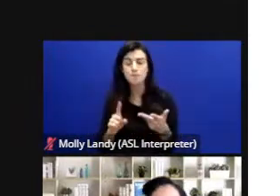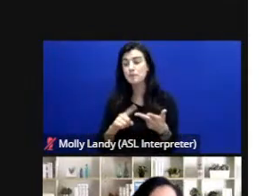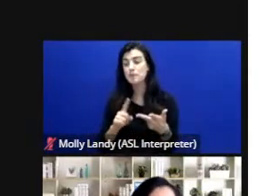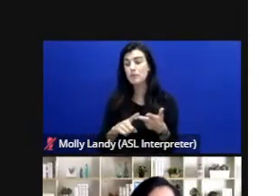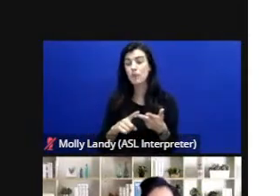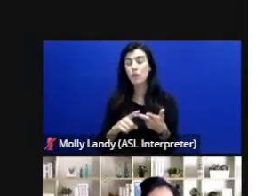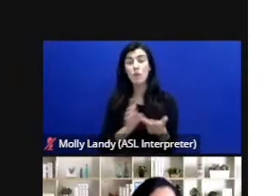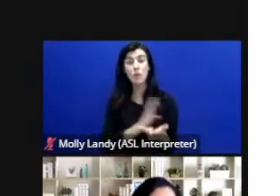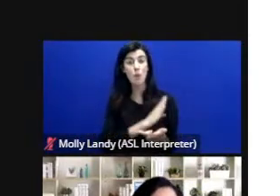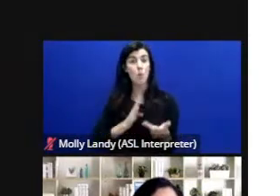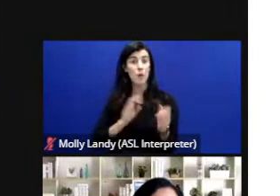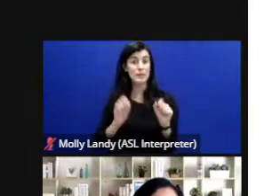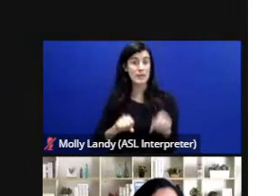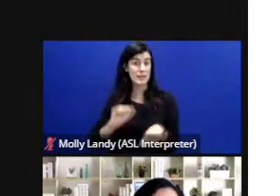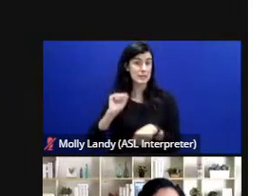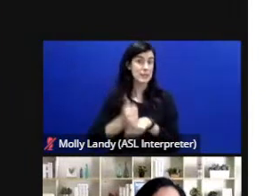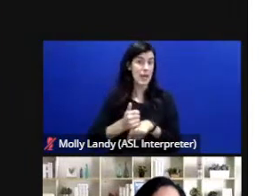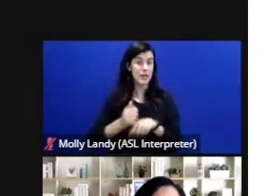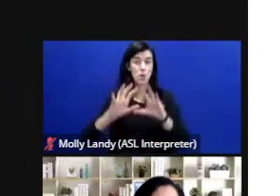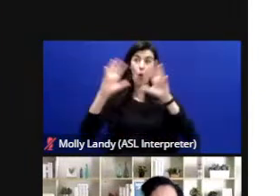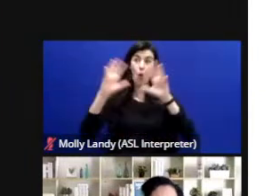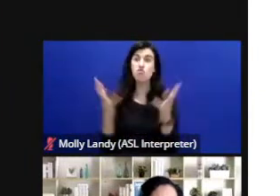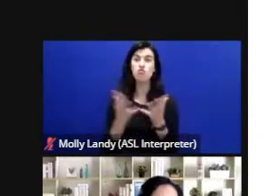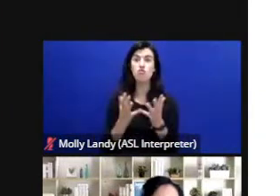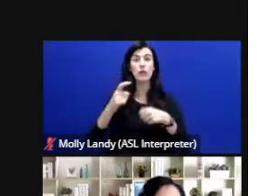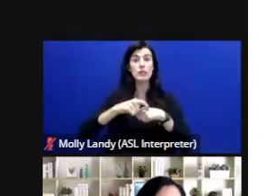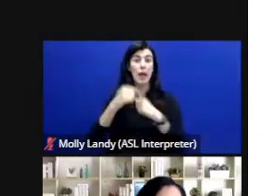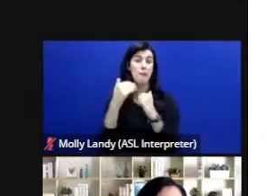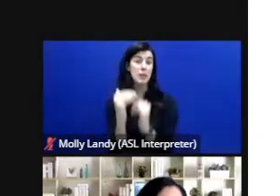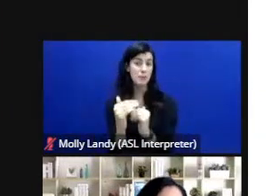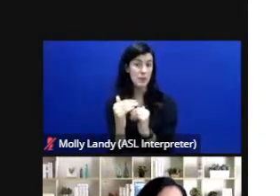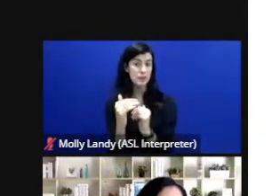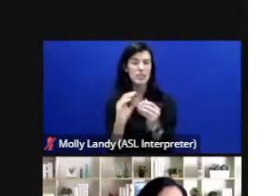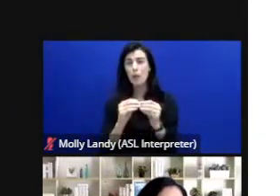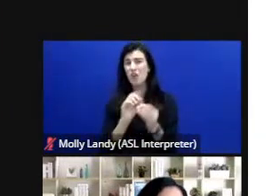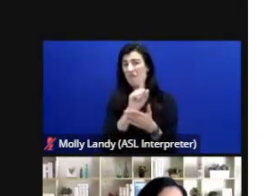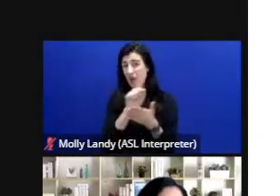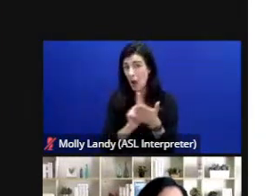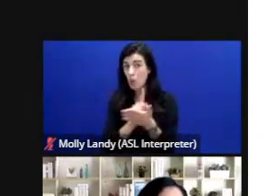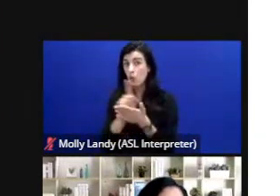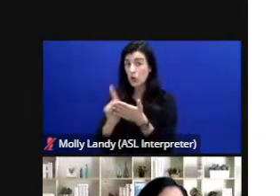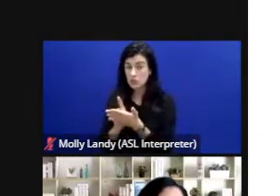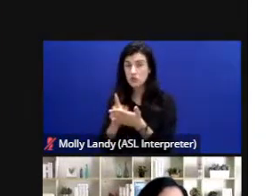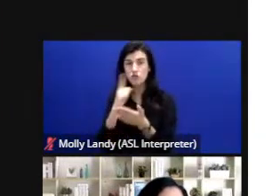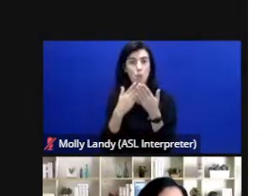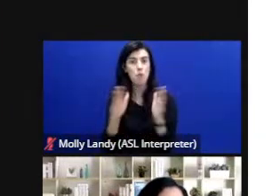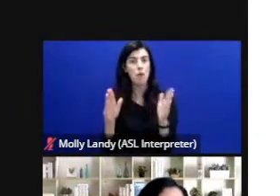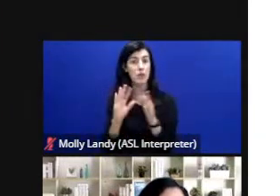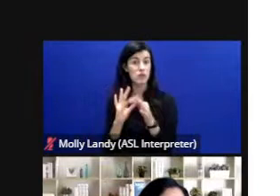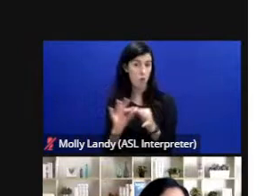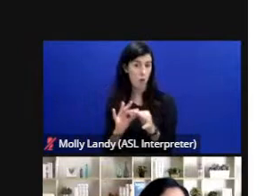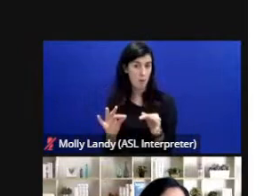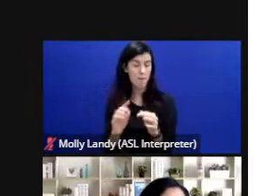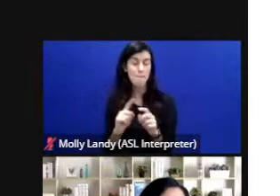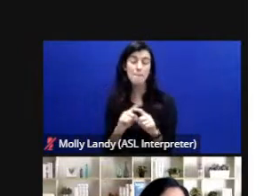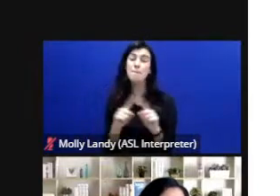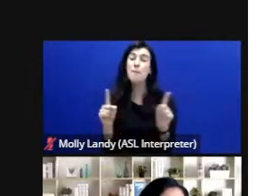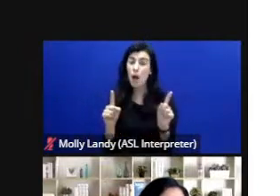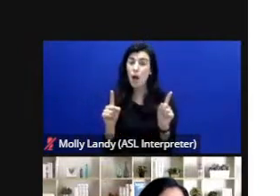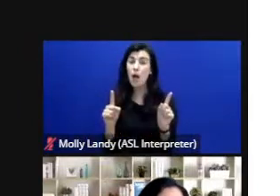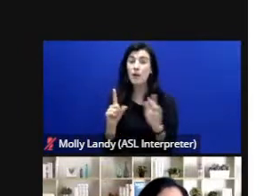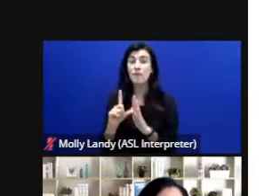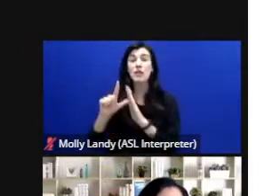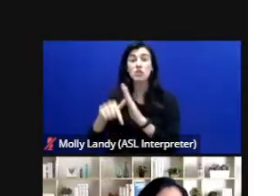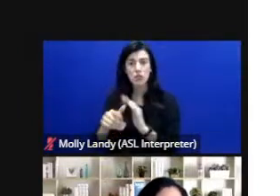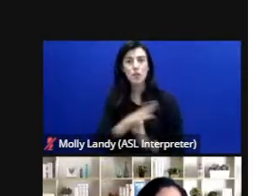overall general time limit, a number of hours as an example, that public comment will be heard. But at some point, the board does need to